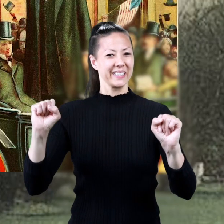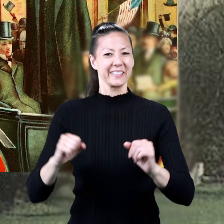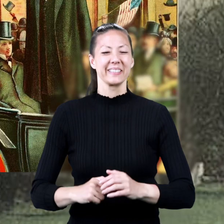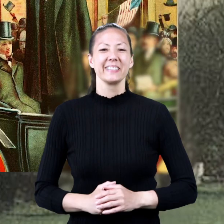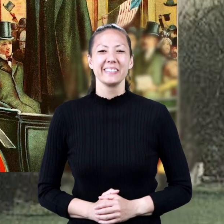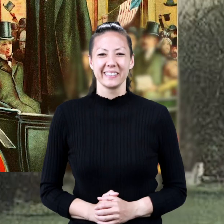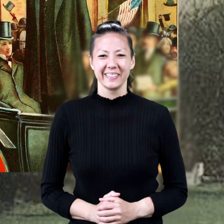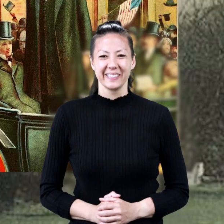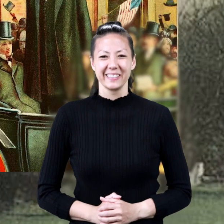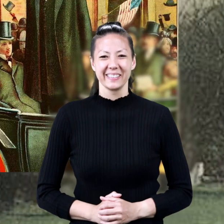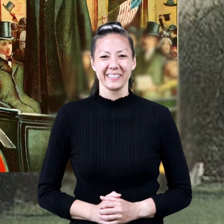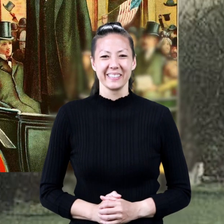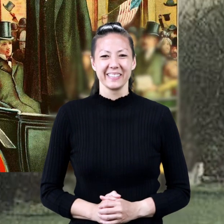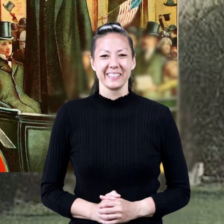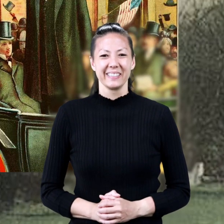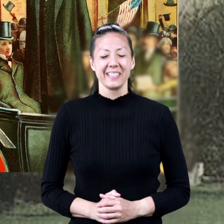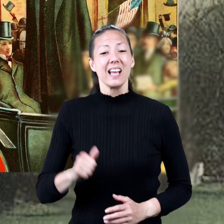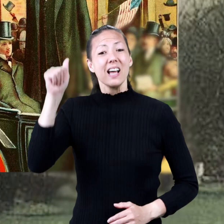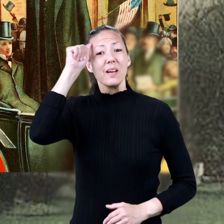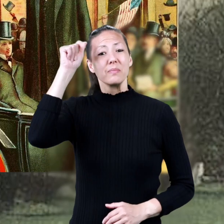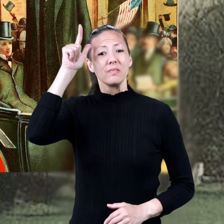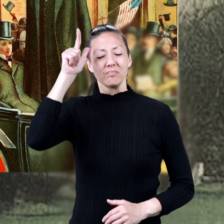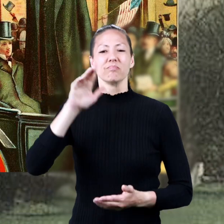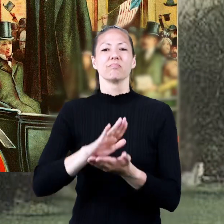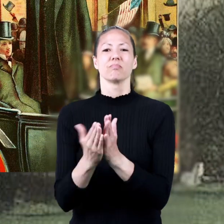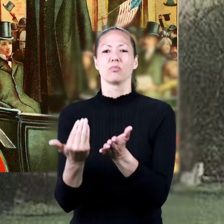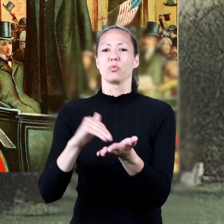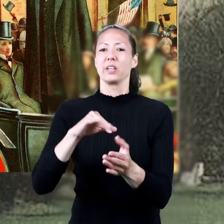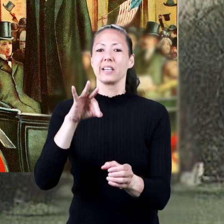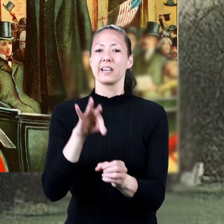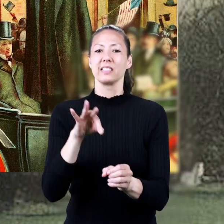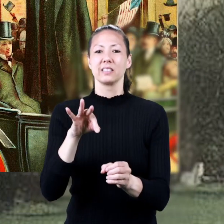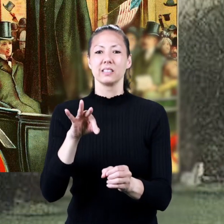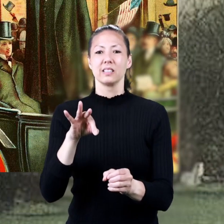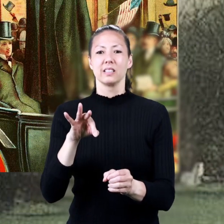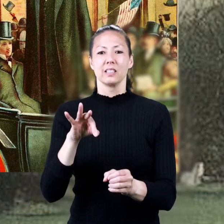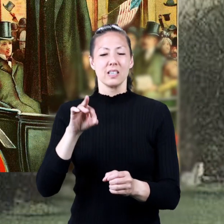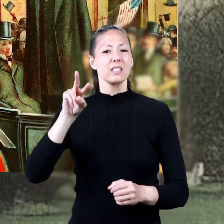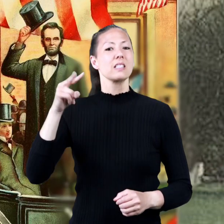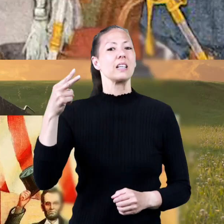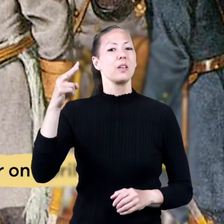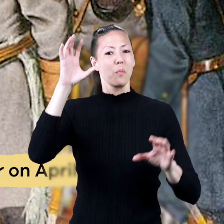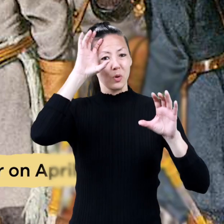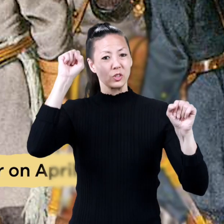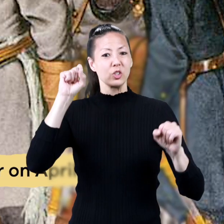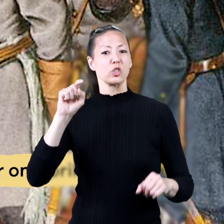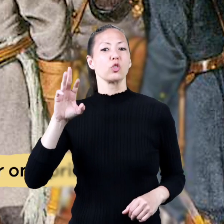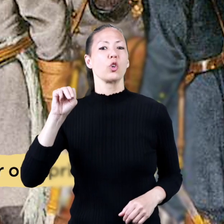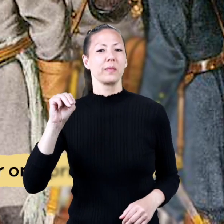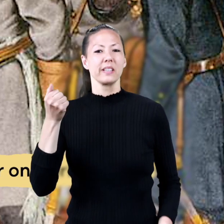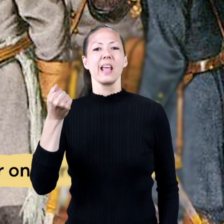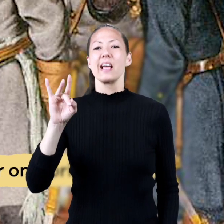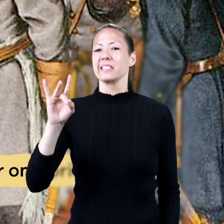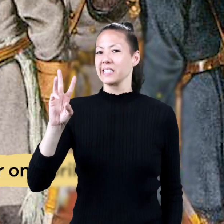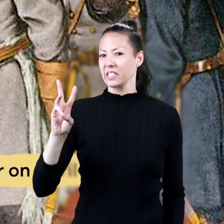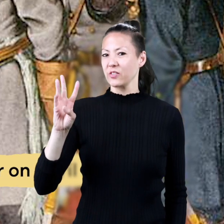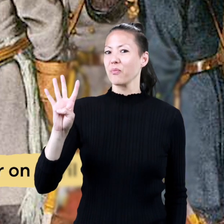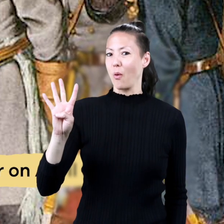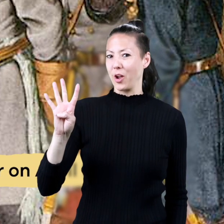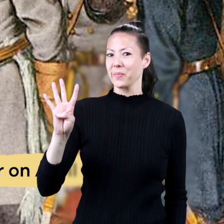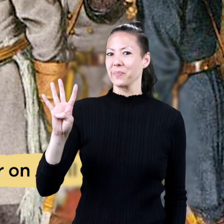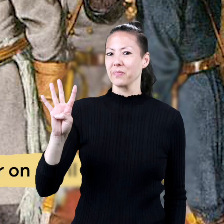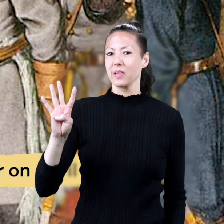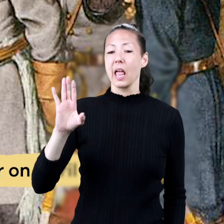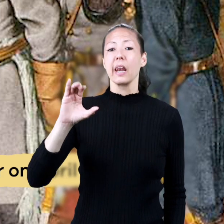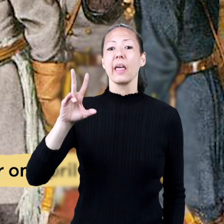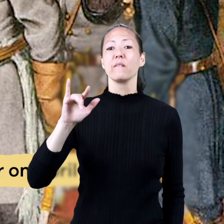President Lincoln was re-elected to a second presidential term in 1864, and the Civil War ended less